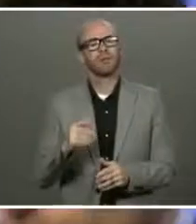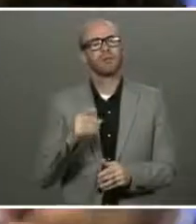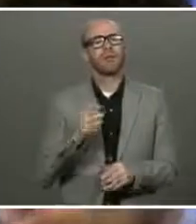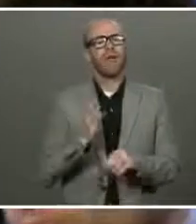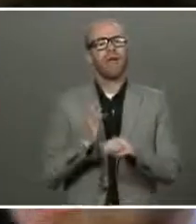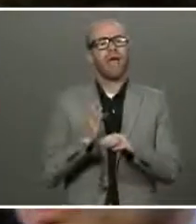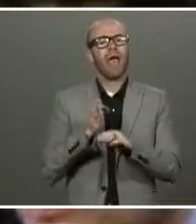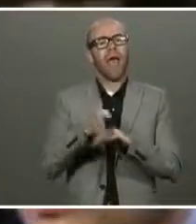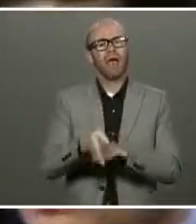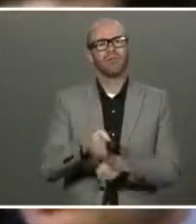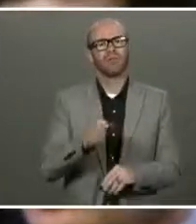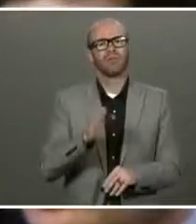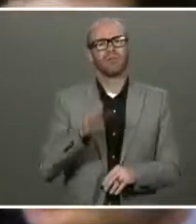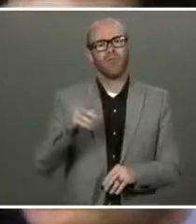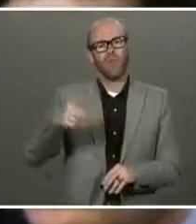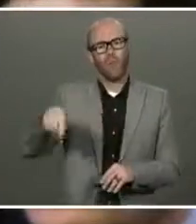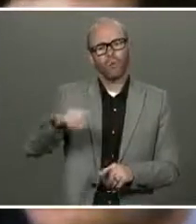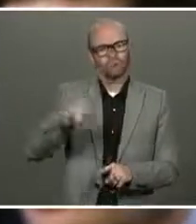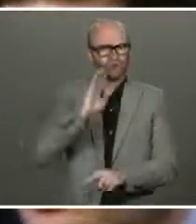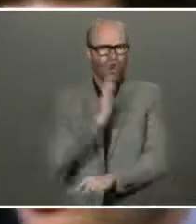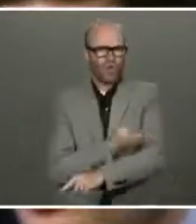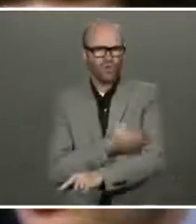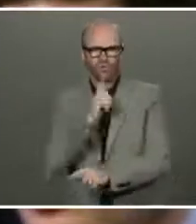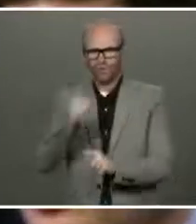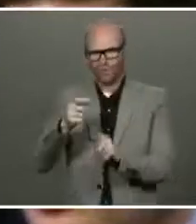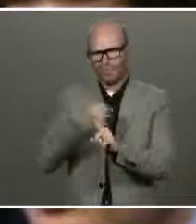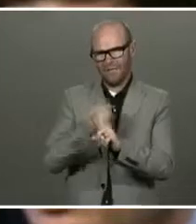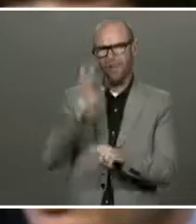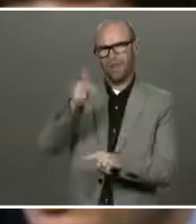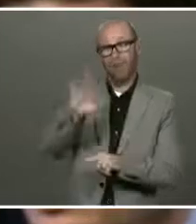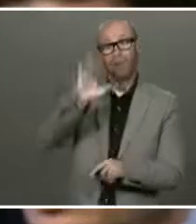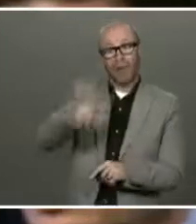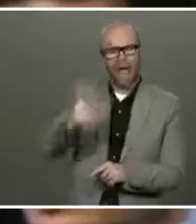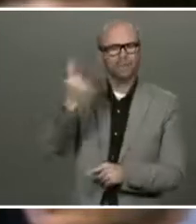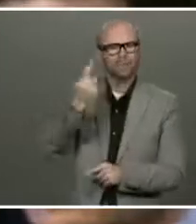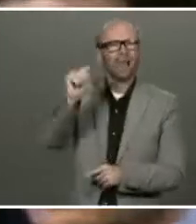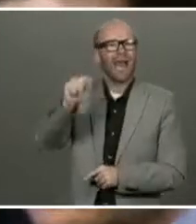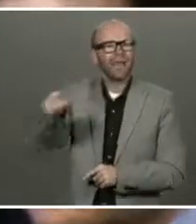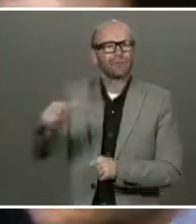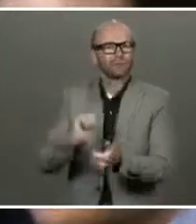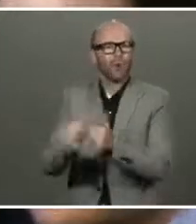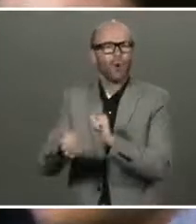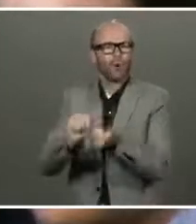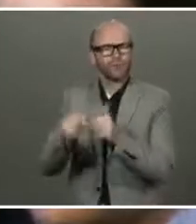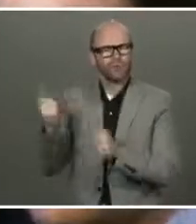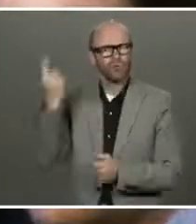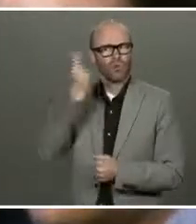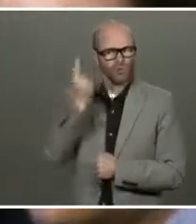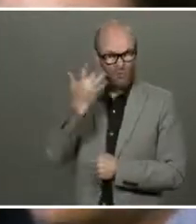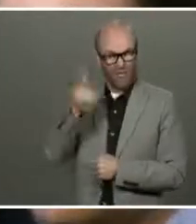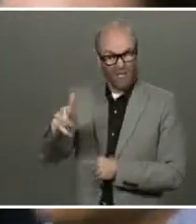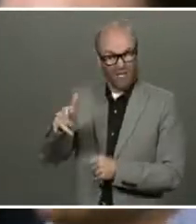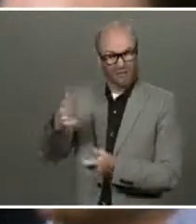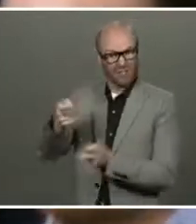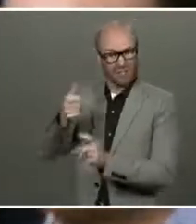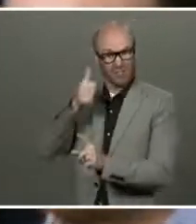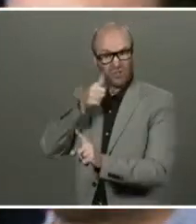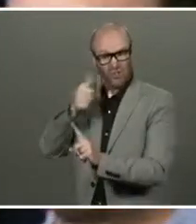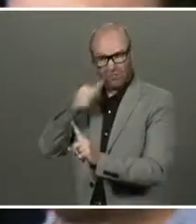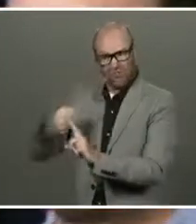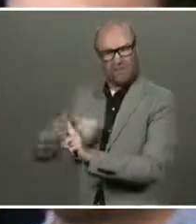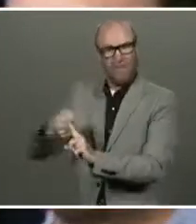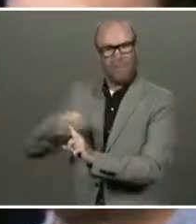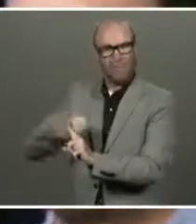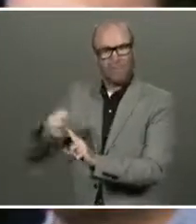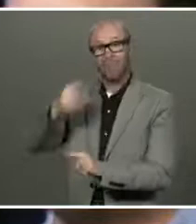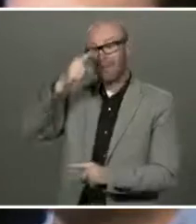daughters were beat by a girl in sports, some Utah parents triggered an investigation into whether she was transgender, and the school opened the girl's enrollment